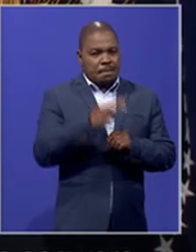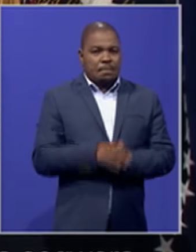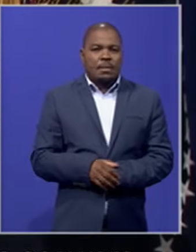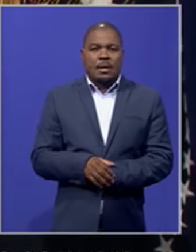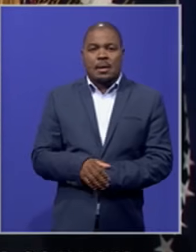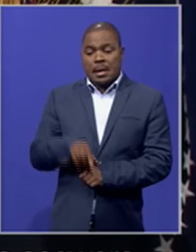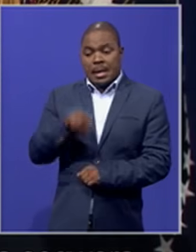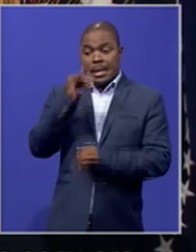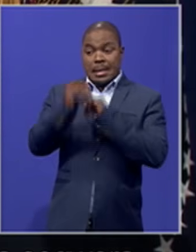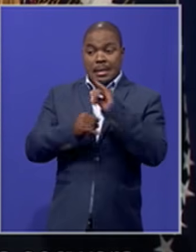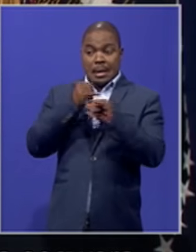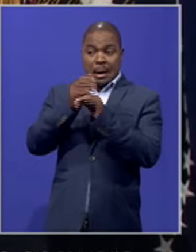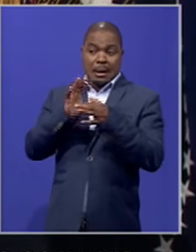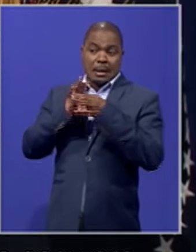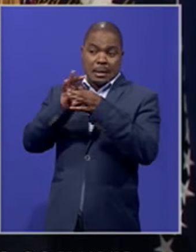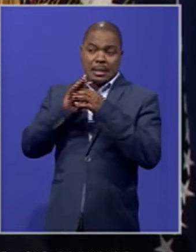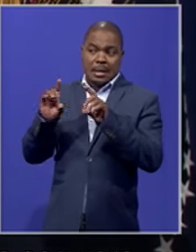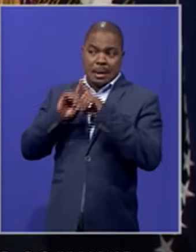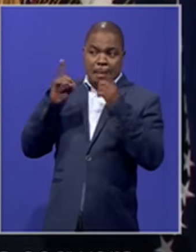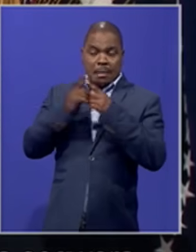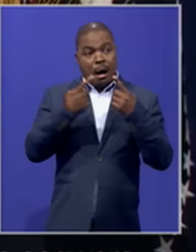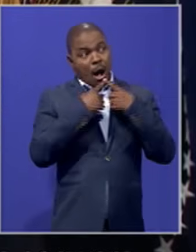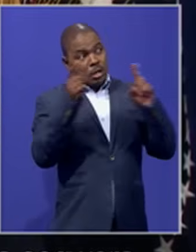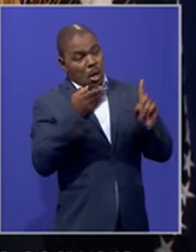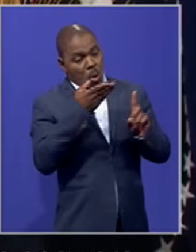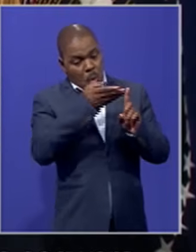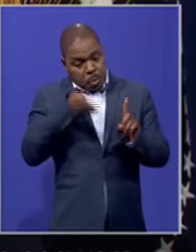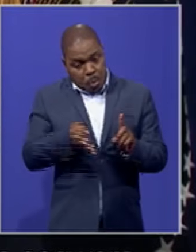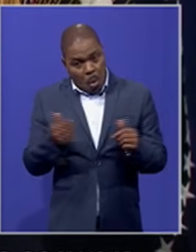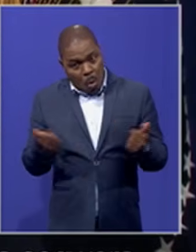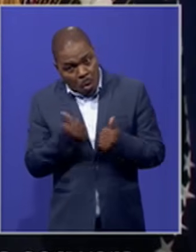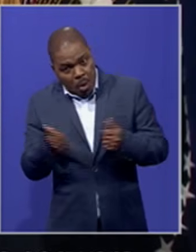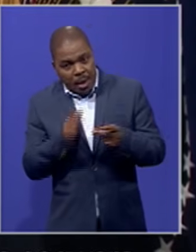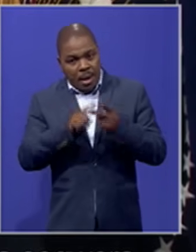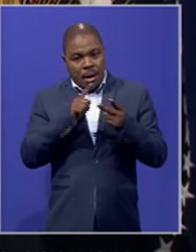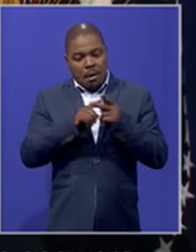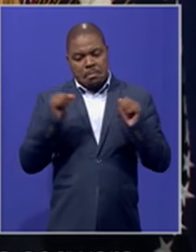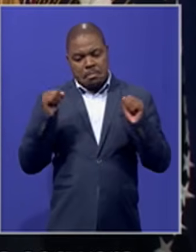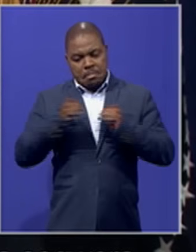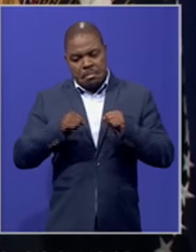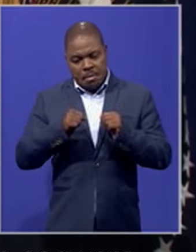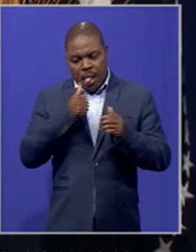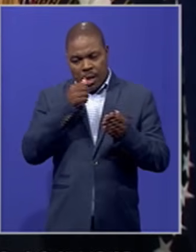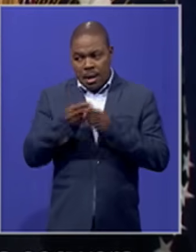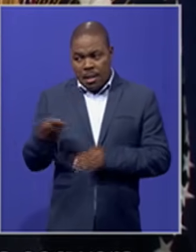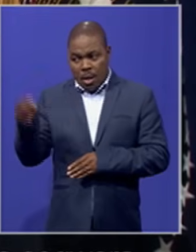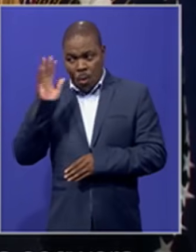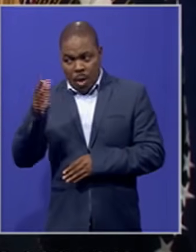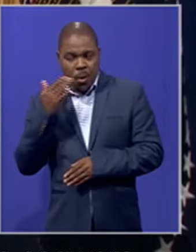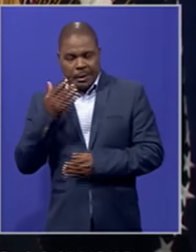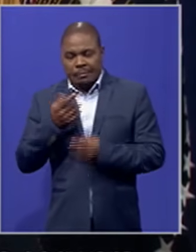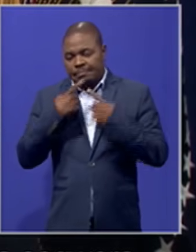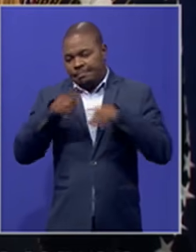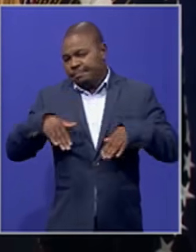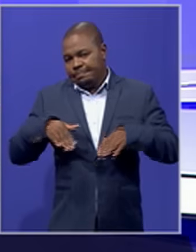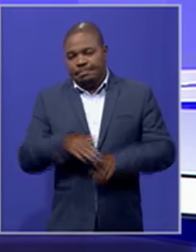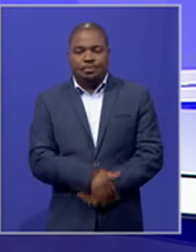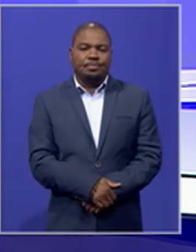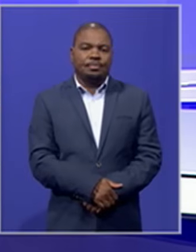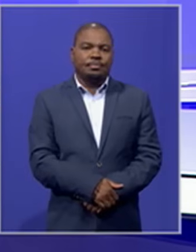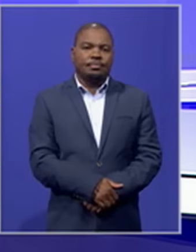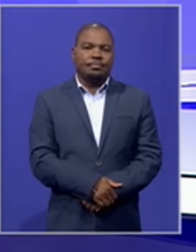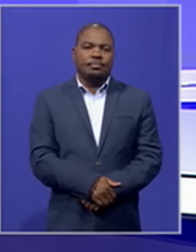lokolla pego mabapi le go gorega ga Bozell goba gore o tla neela neng mangwalo a tumelelo go mopresidente Ramaphosa.